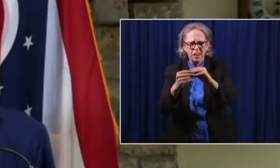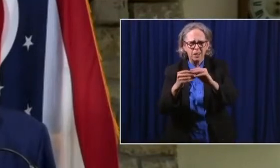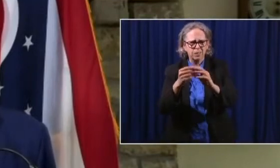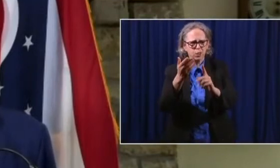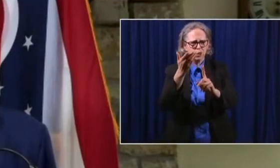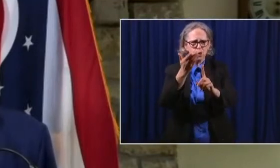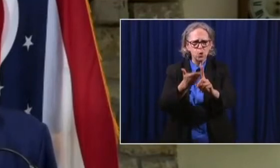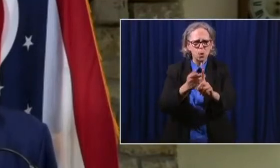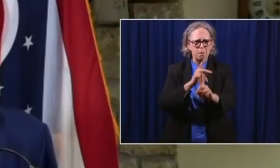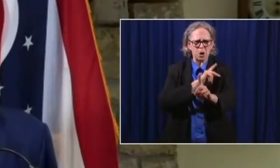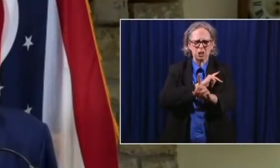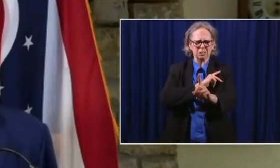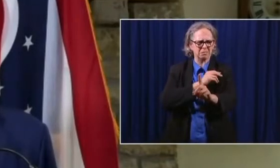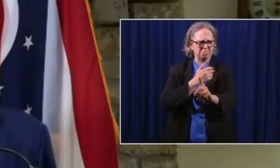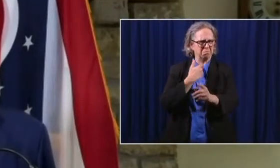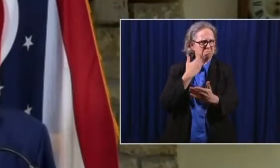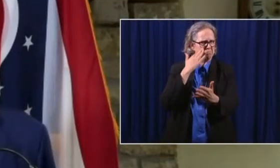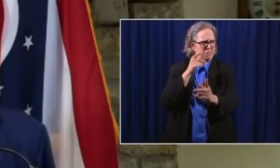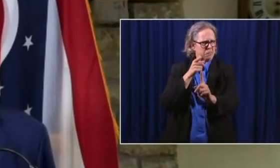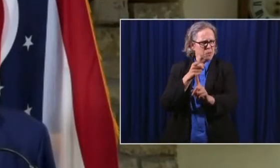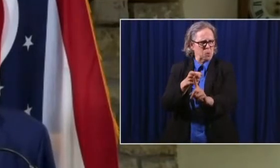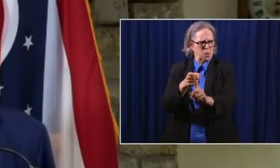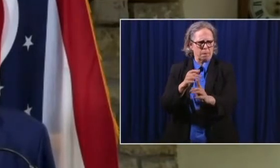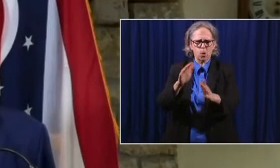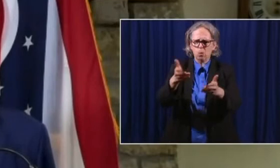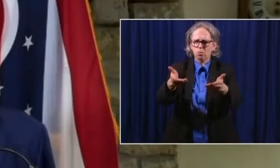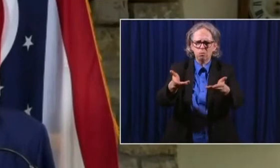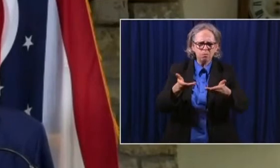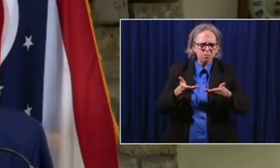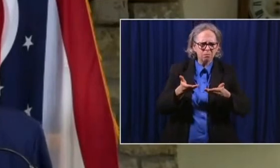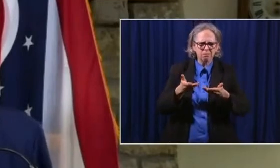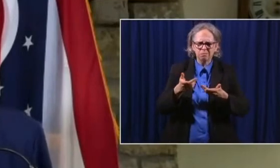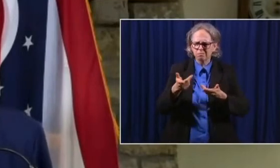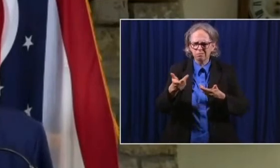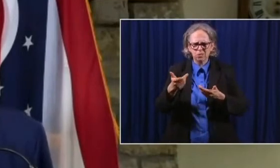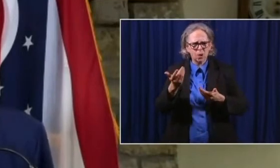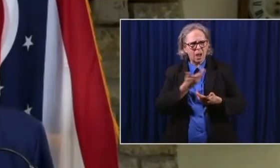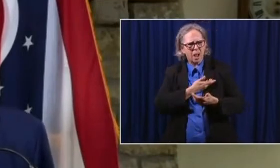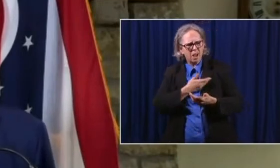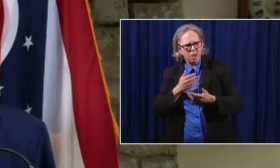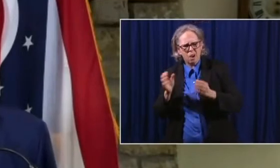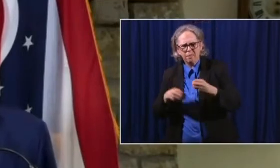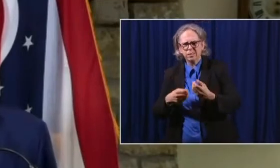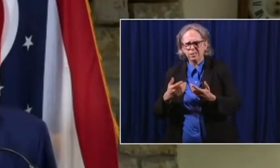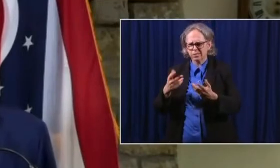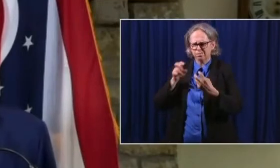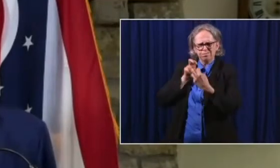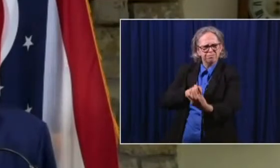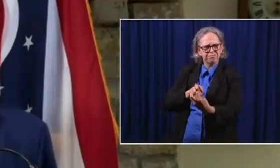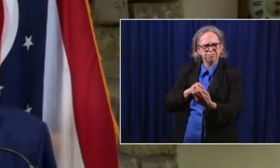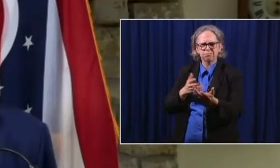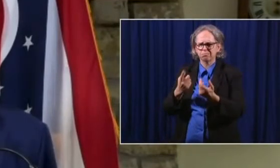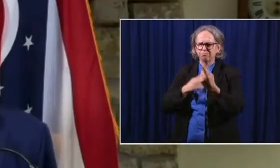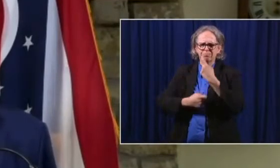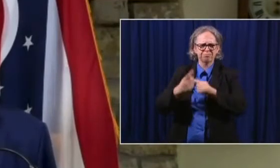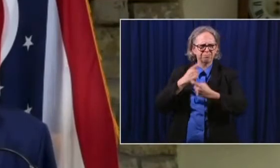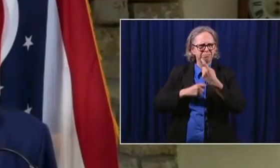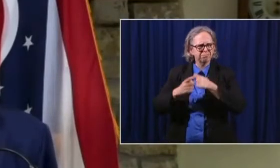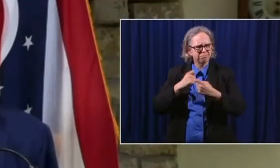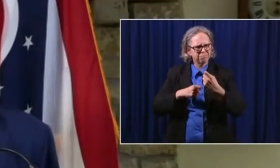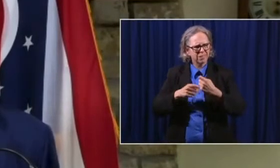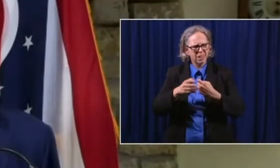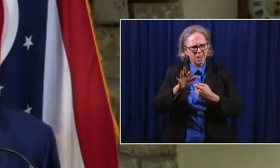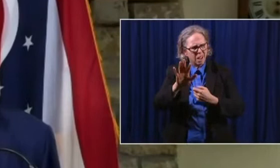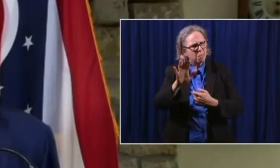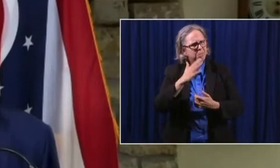press conferences, and you know, you've had the opportunity to ask plenty of questions, and you're going to continue to be welcome, and you're going